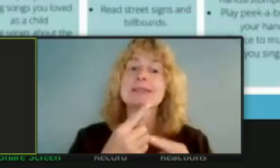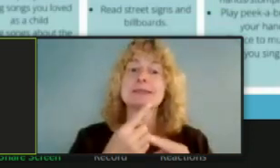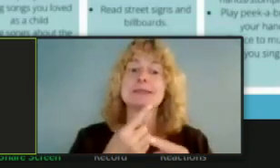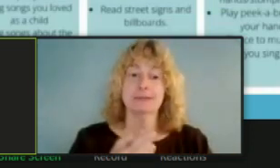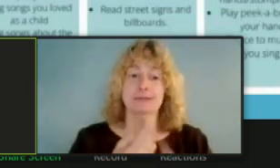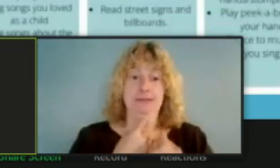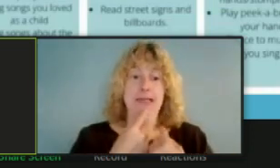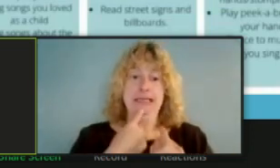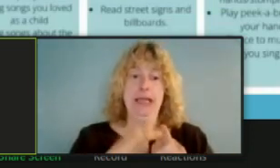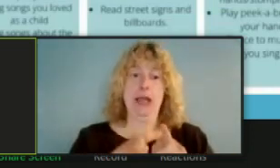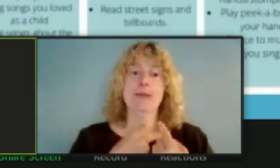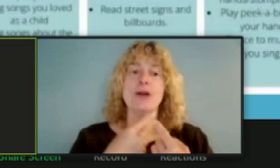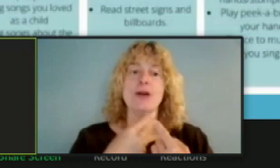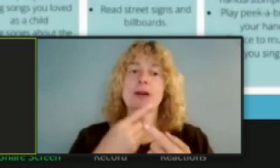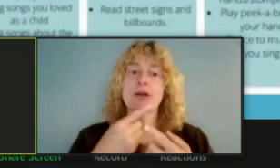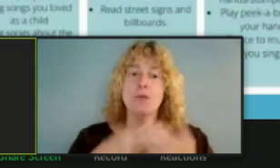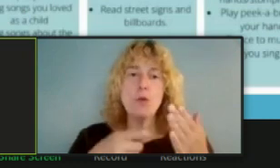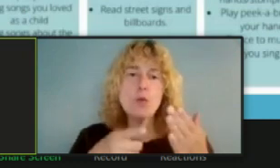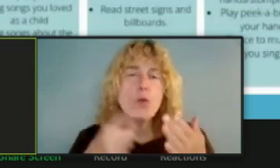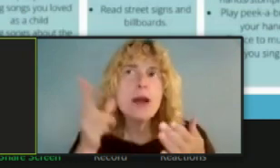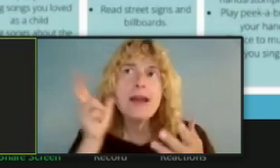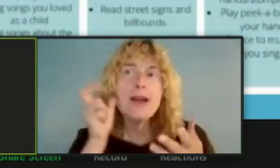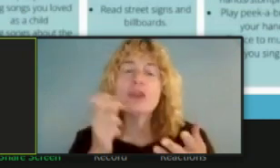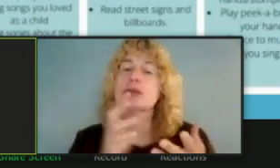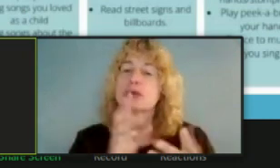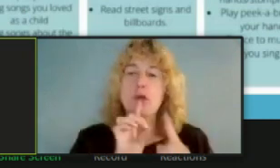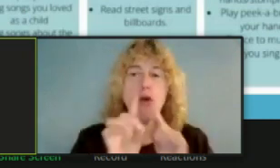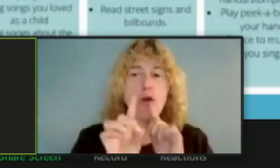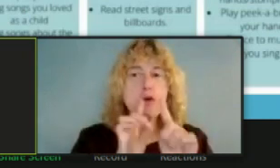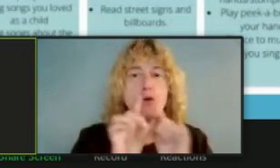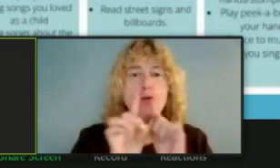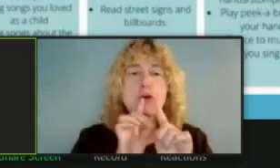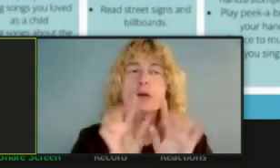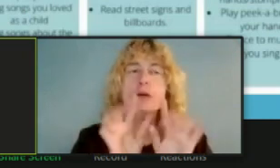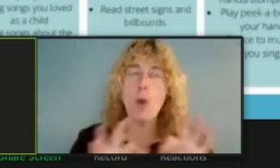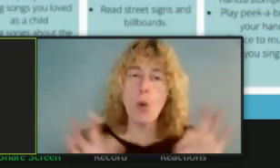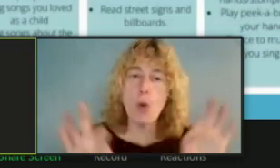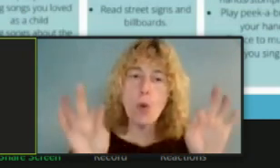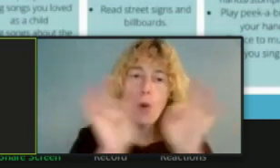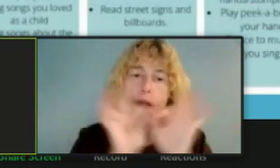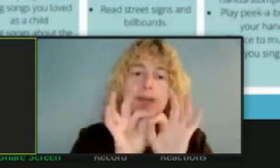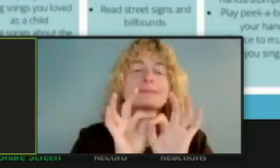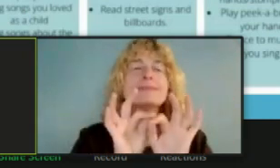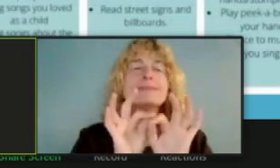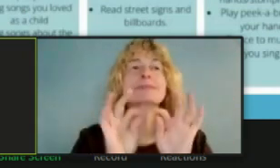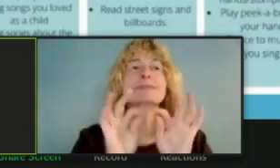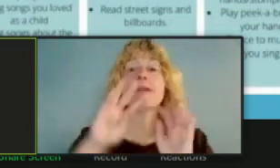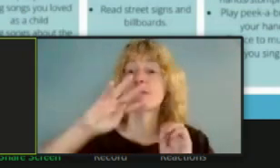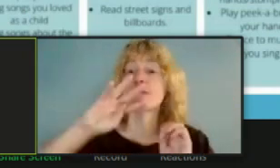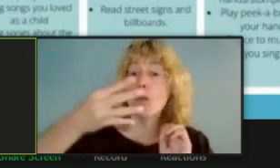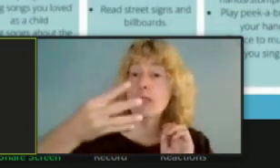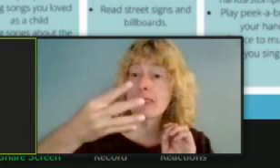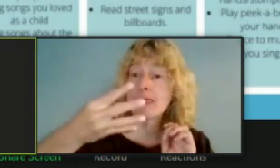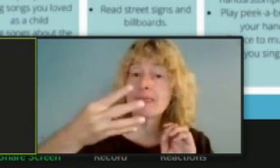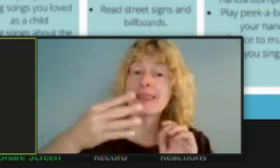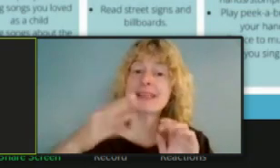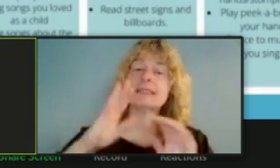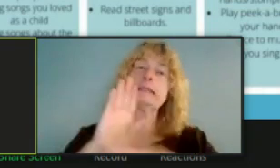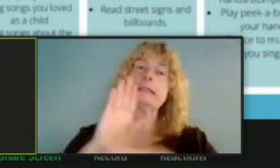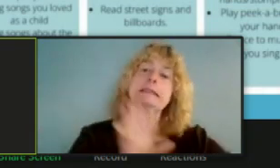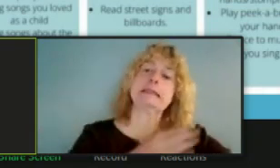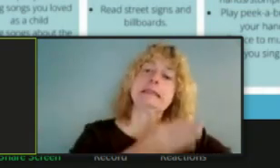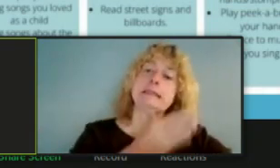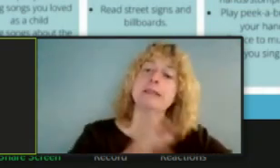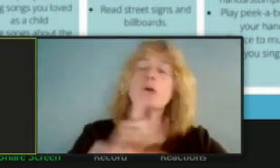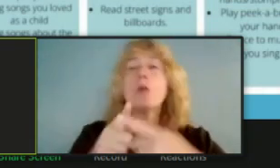hear. Talking to them is very important. Singing, when you're holding and hugging